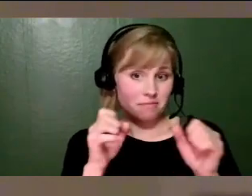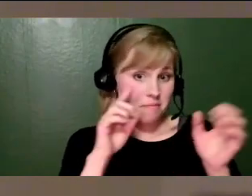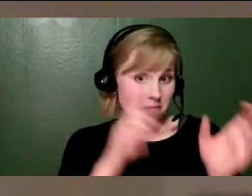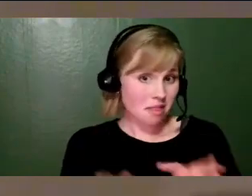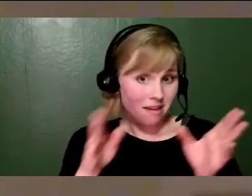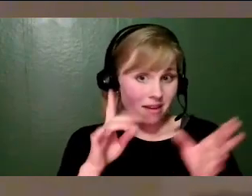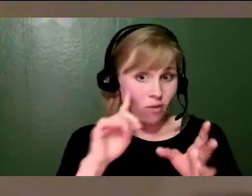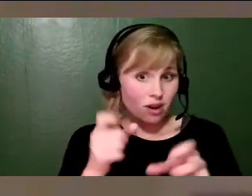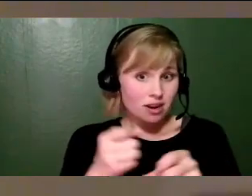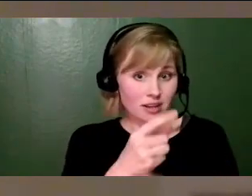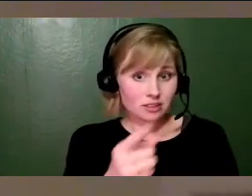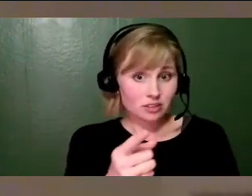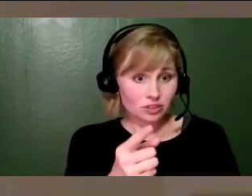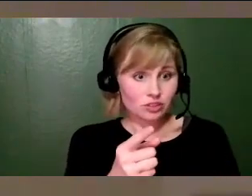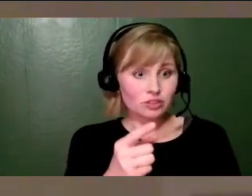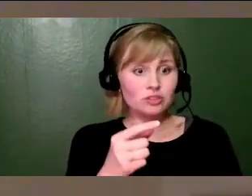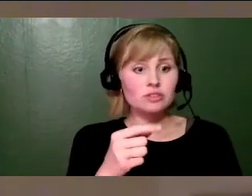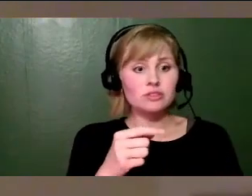about?